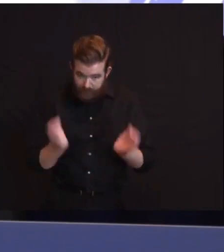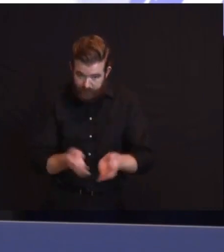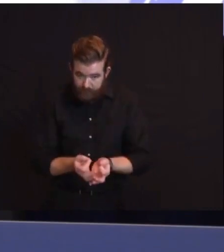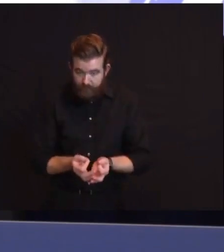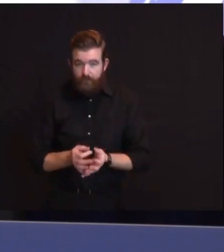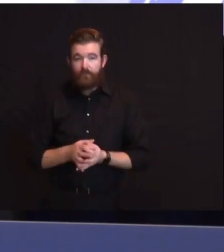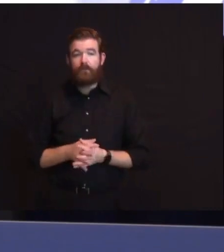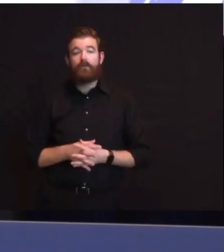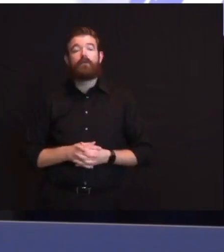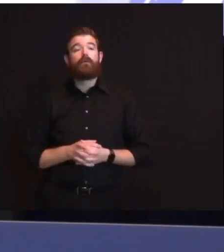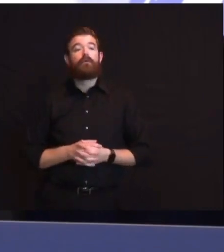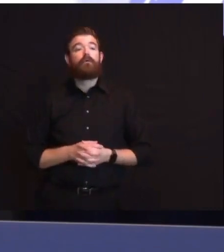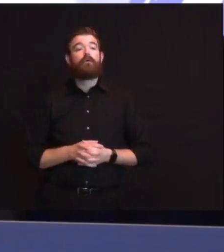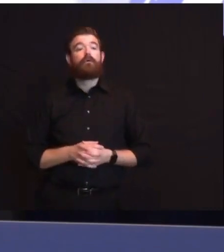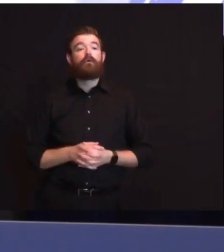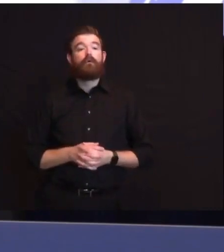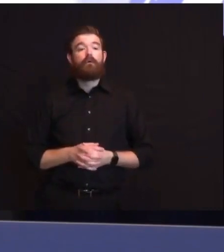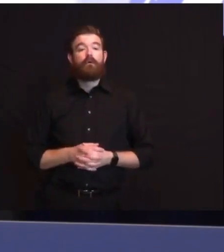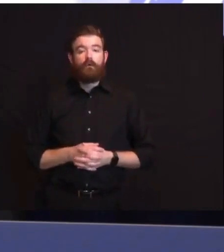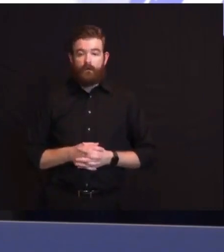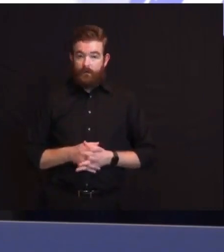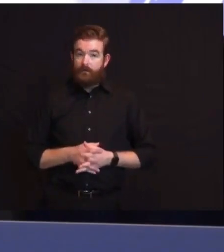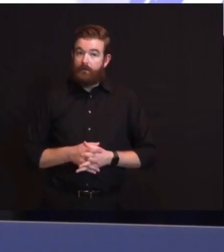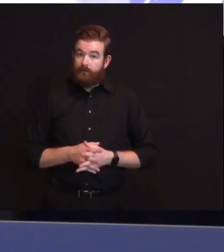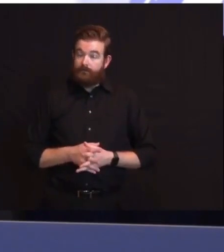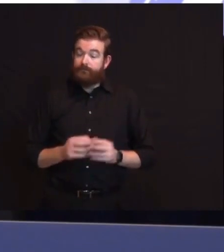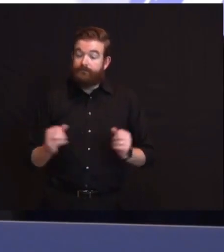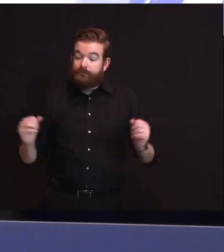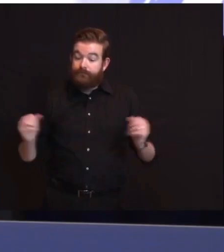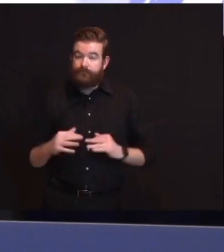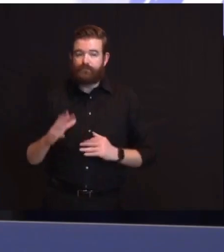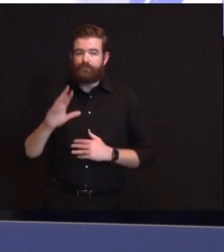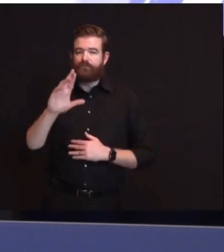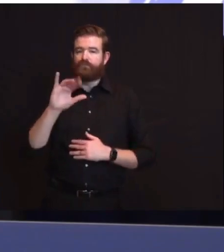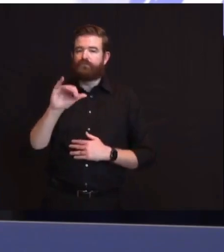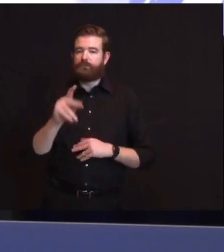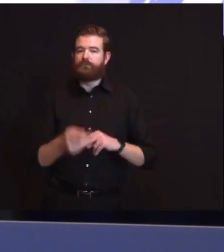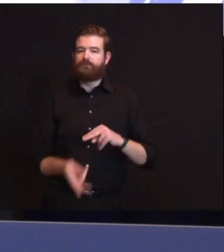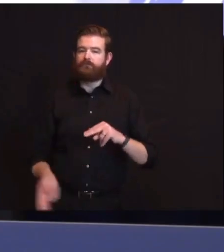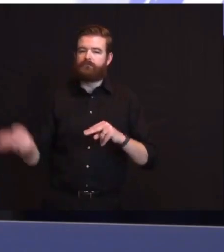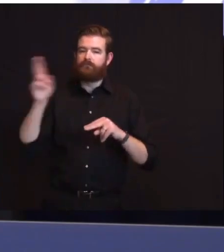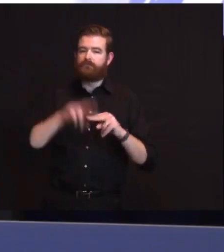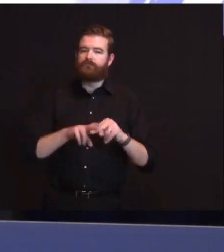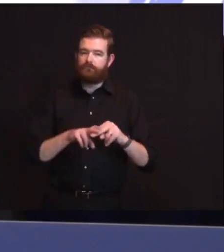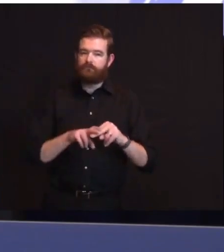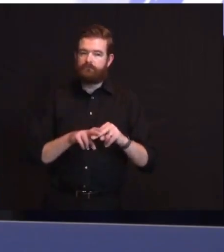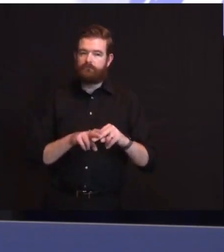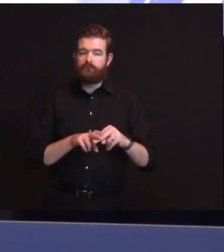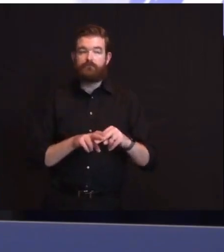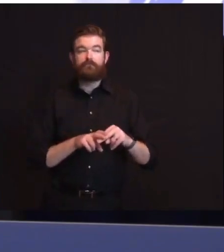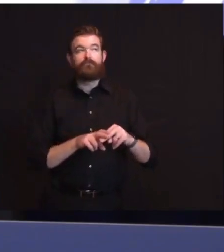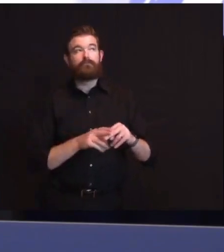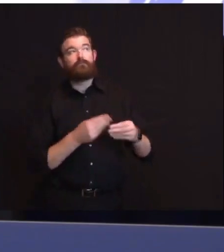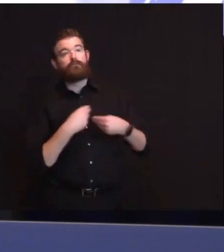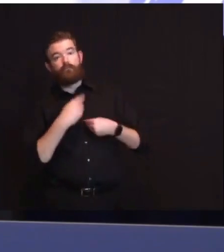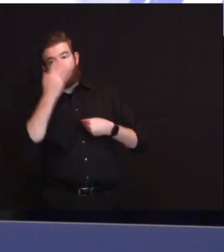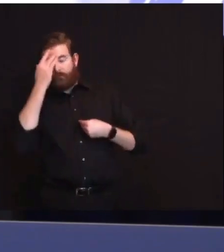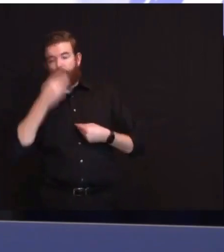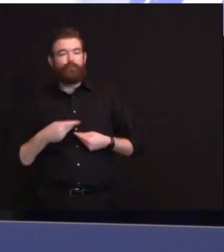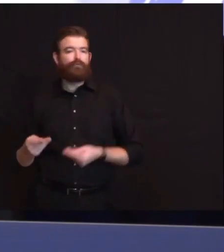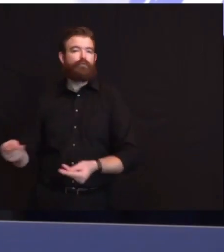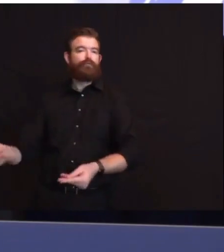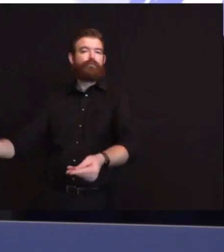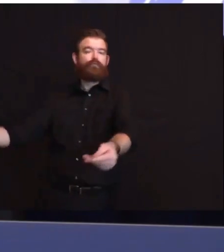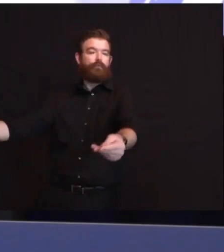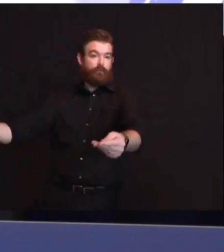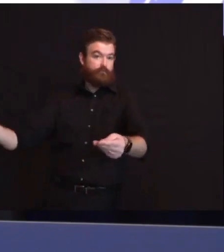getting infected or infecting others with the virus that causes COVID-19 at a gathering. Higher levels of